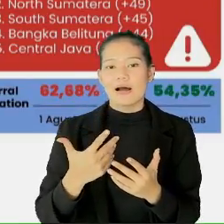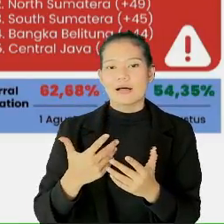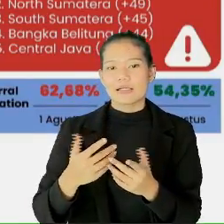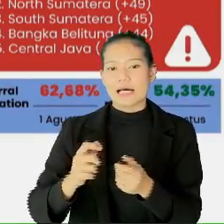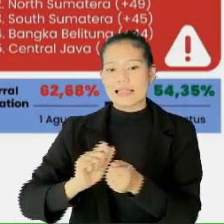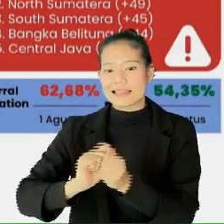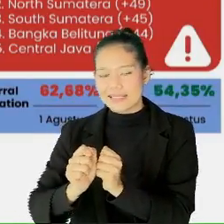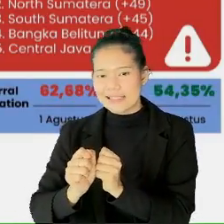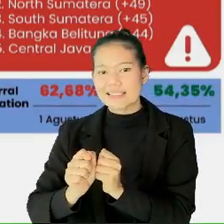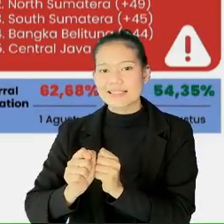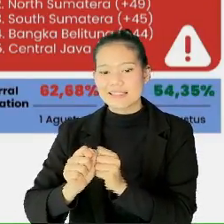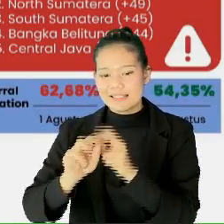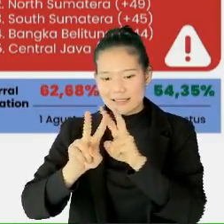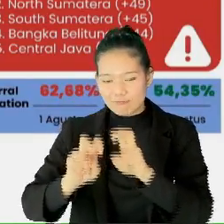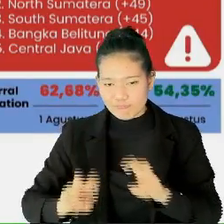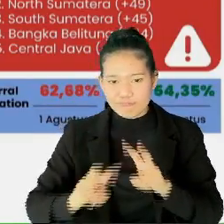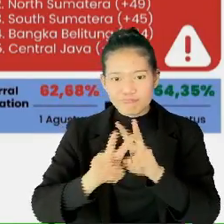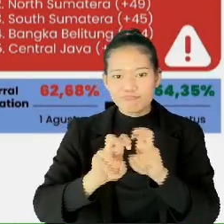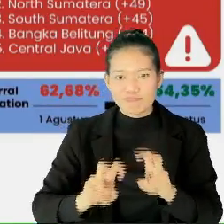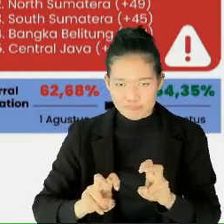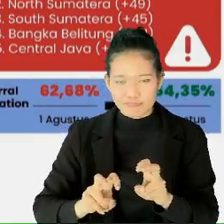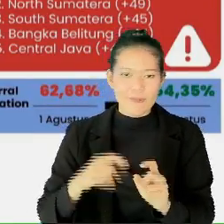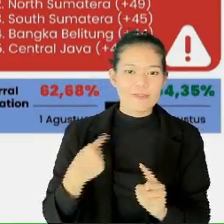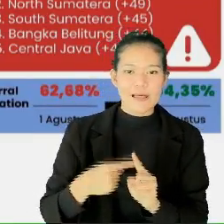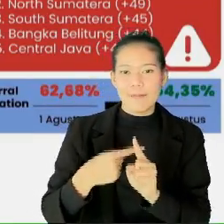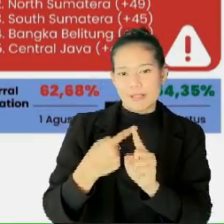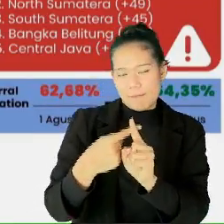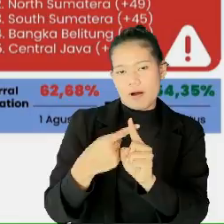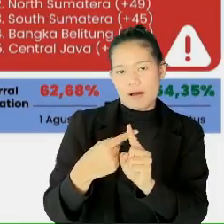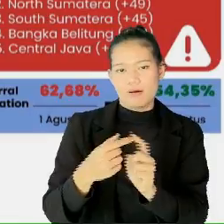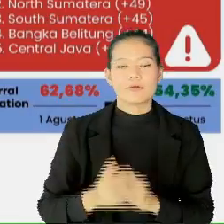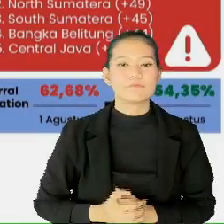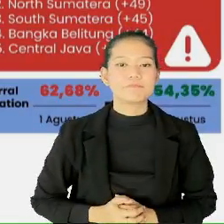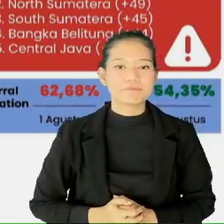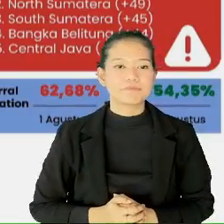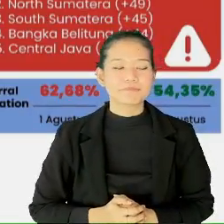testing so that this condition does not become a false improvement.